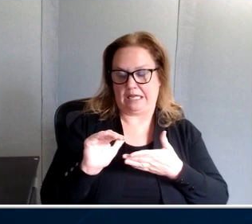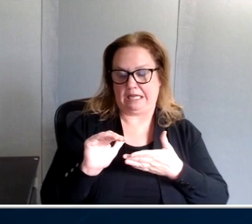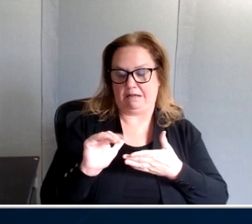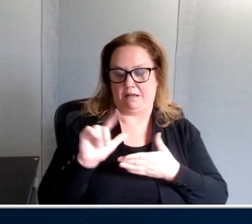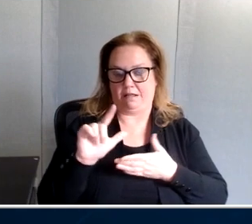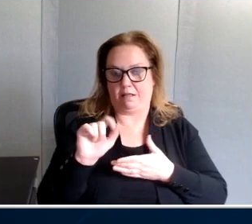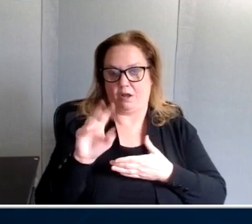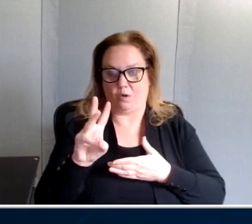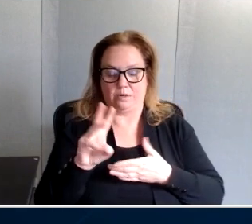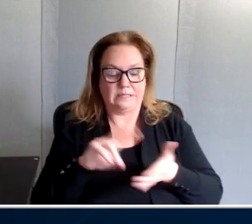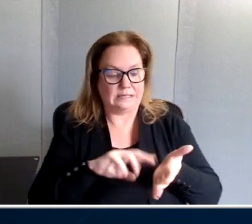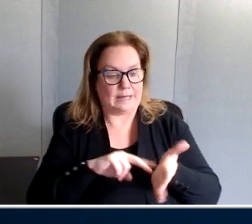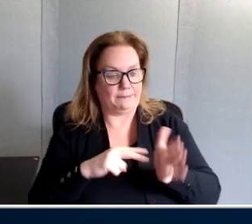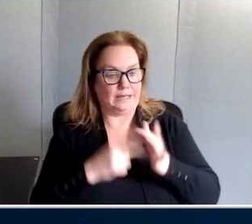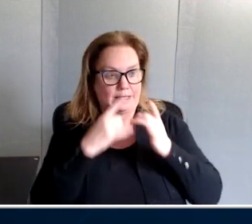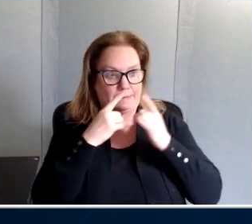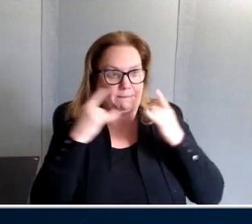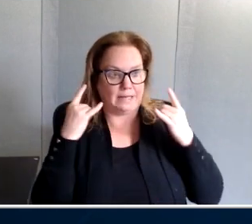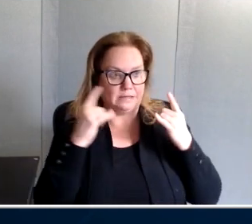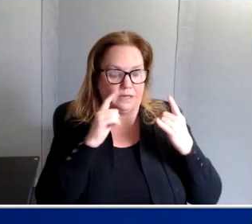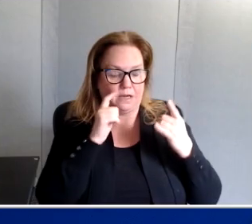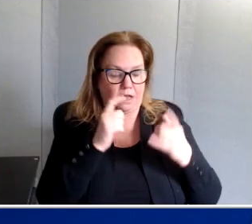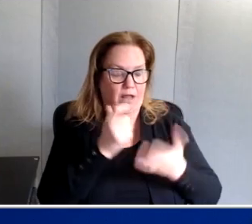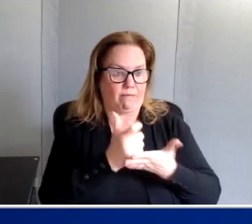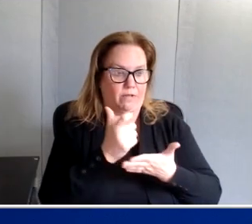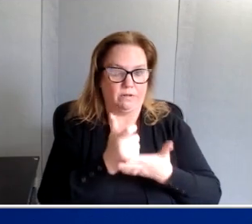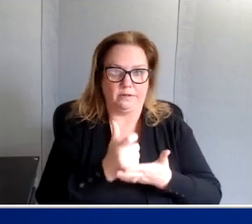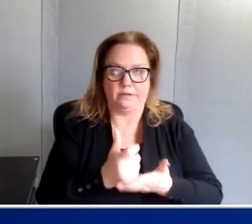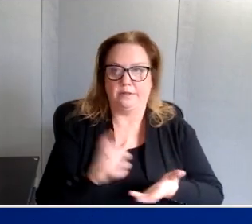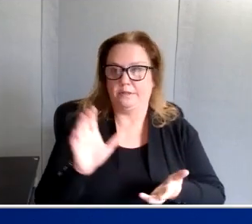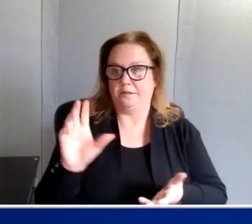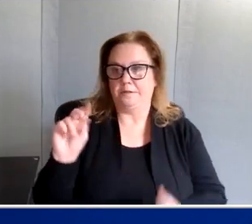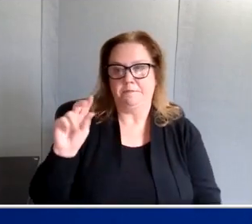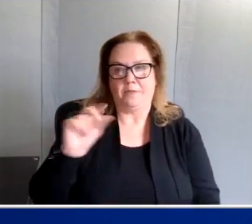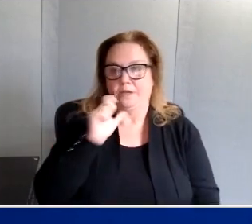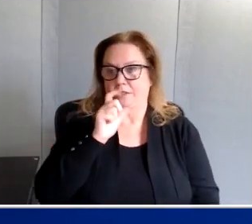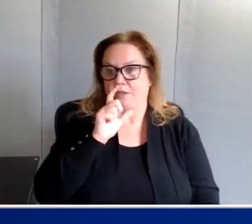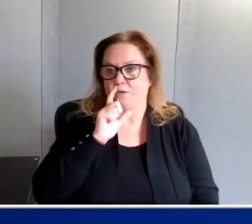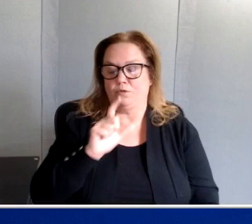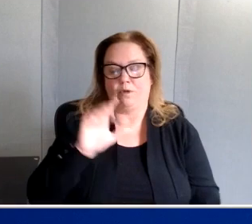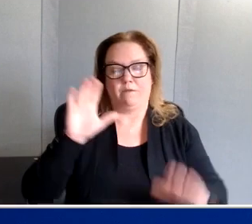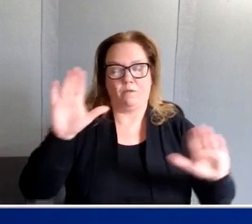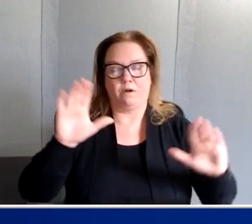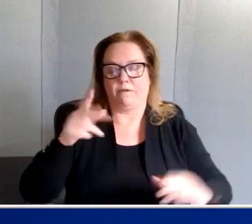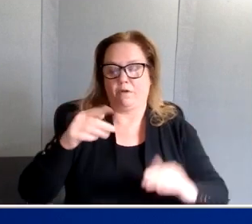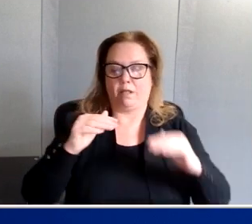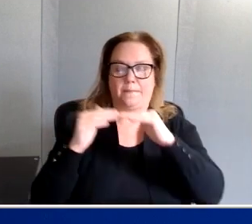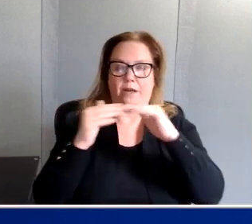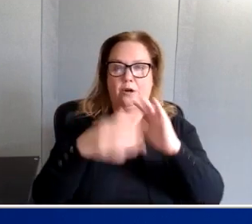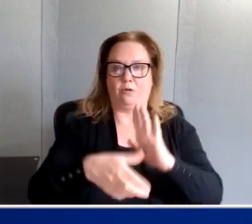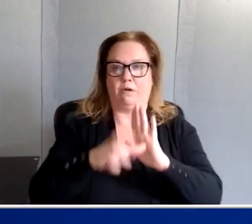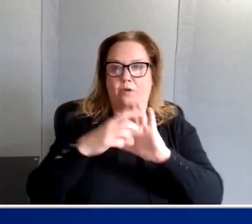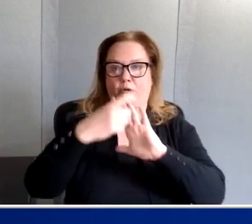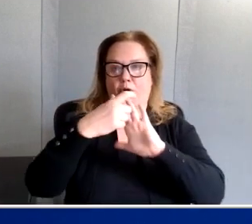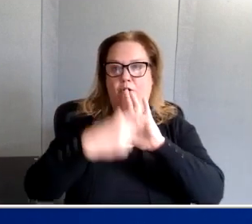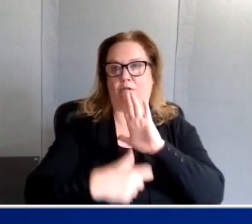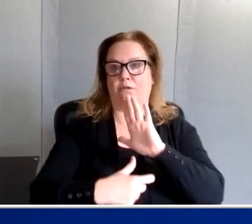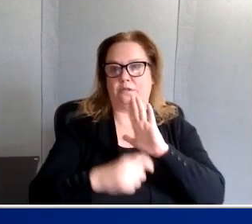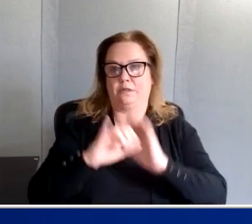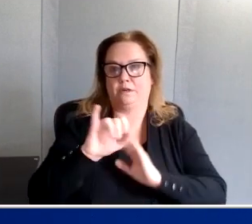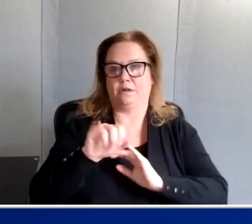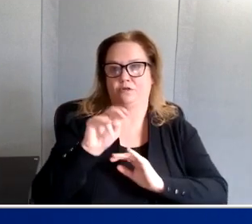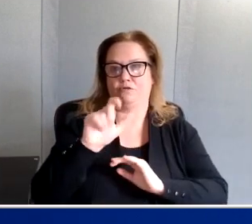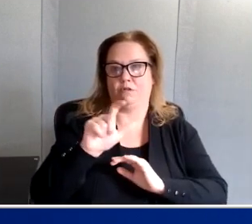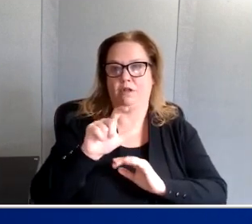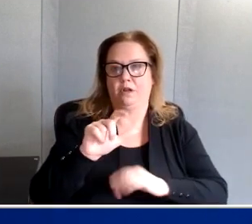the first place? No, that's absolutely not true. And in fact, we have great peer-reviewed articles in very well-respected journals, such as the New England